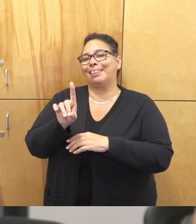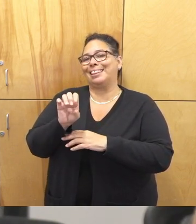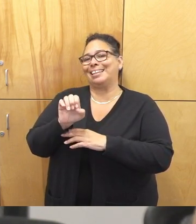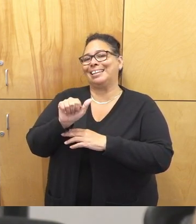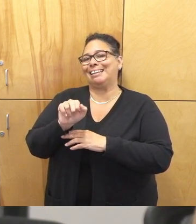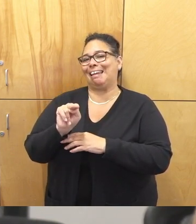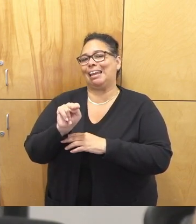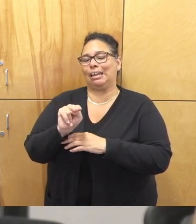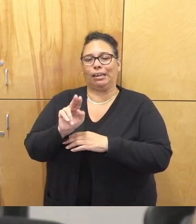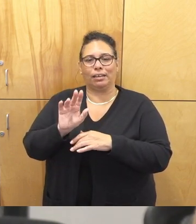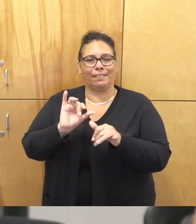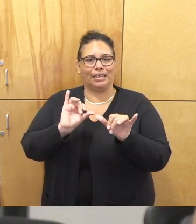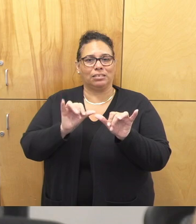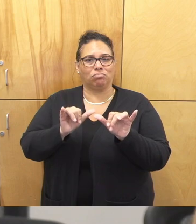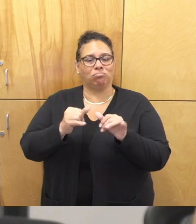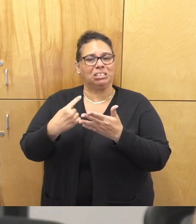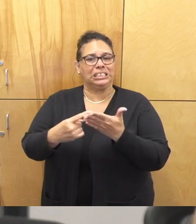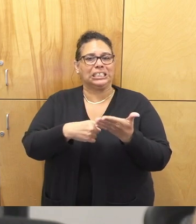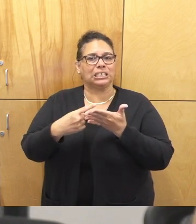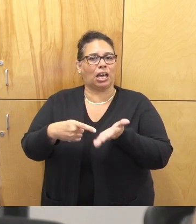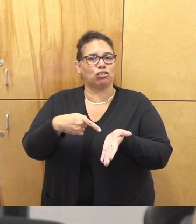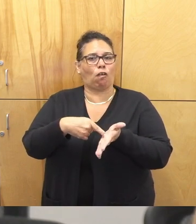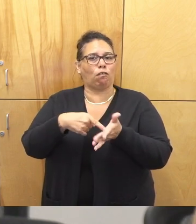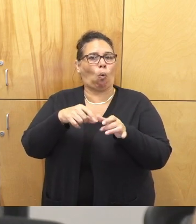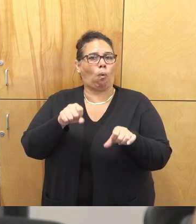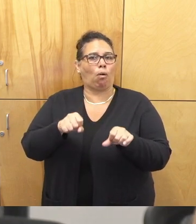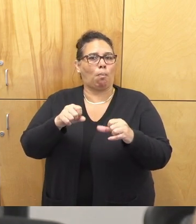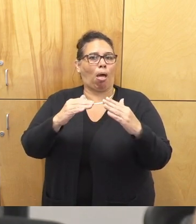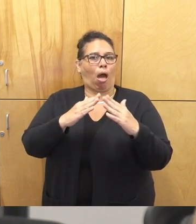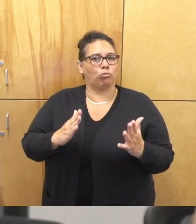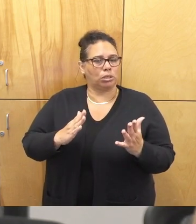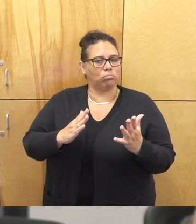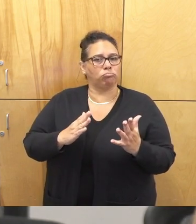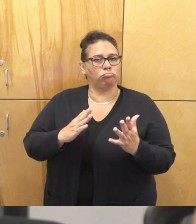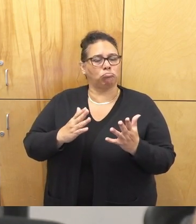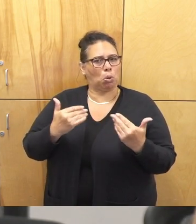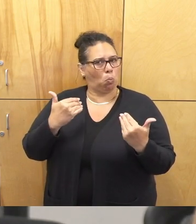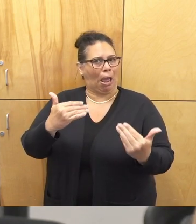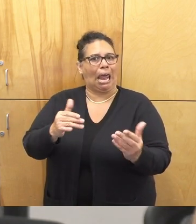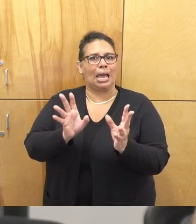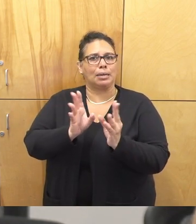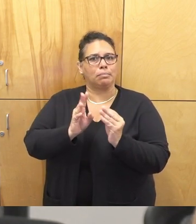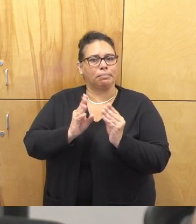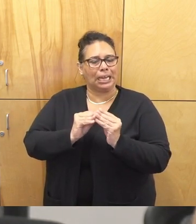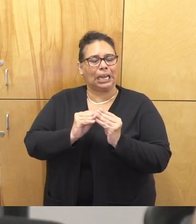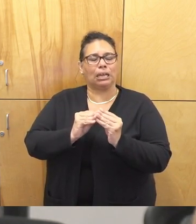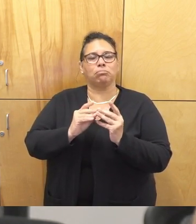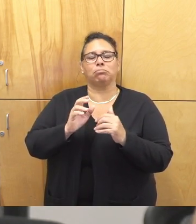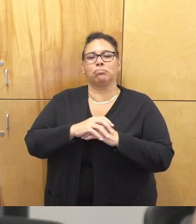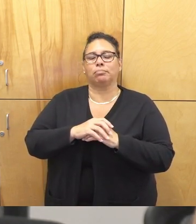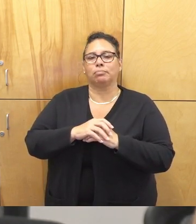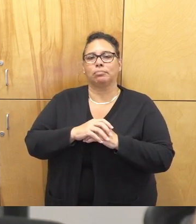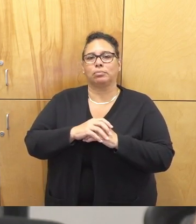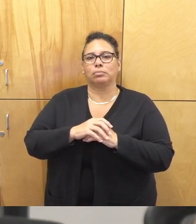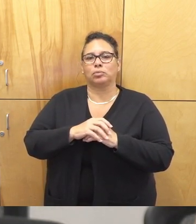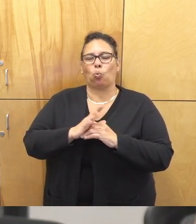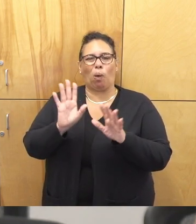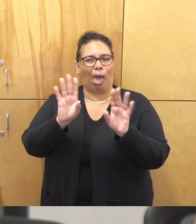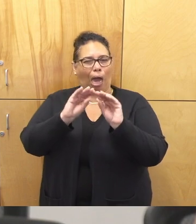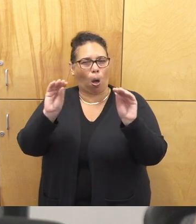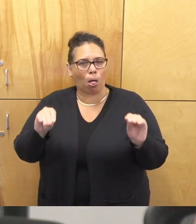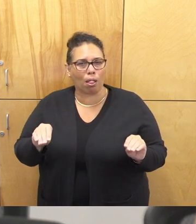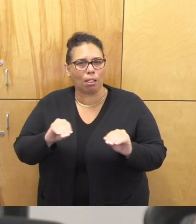discuss affordable housing, in which we did. We met with the Dean and her team, and we outlined